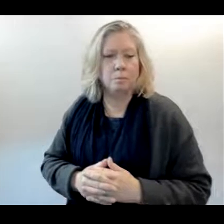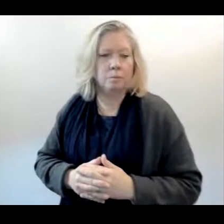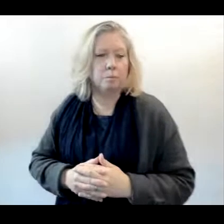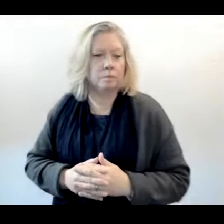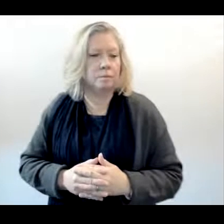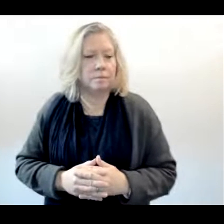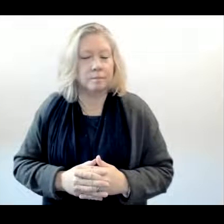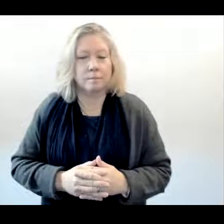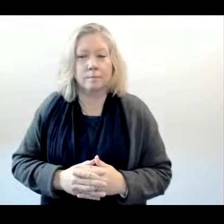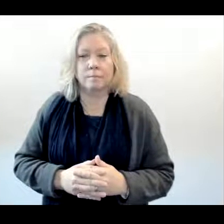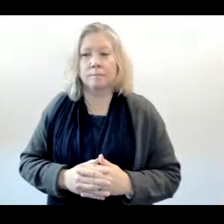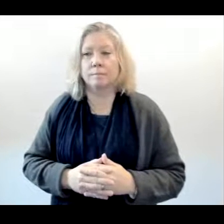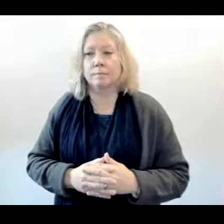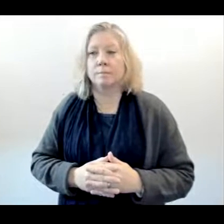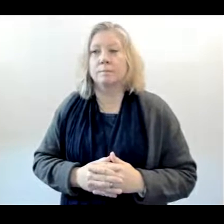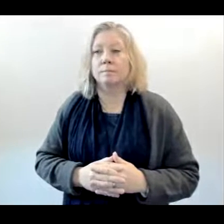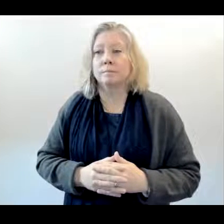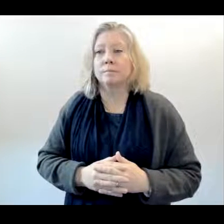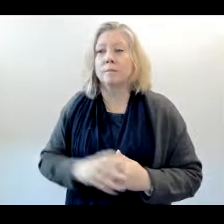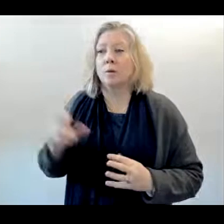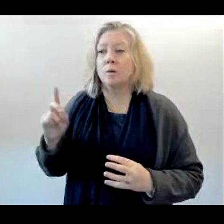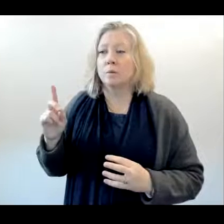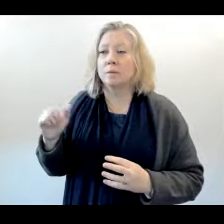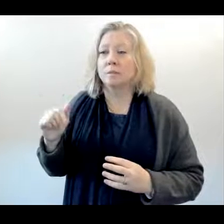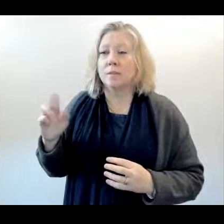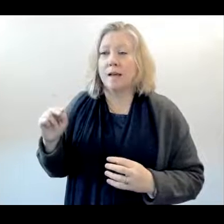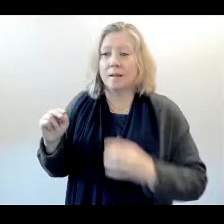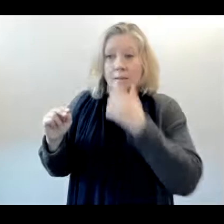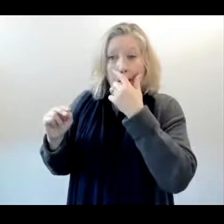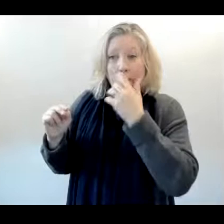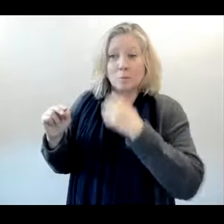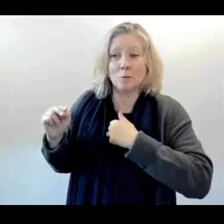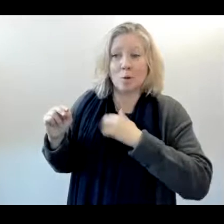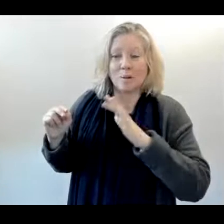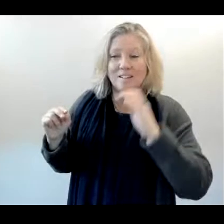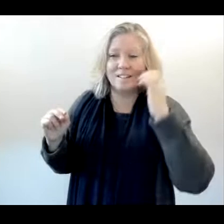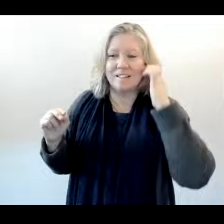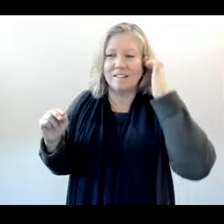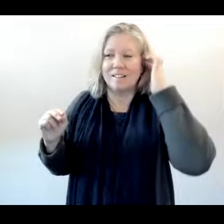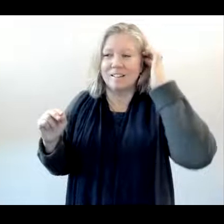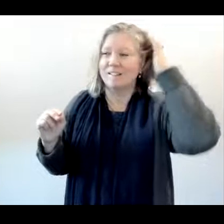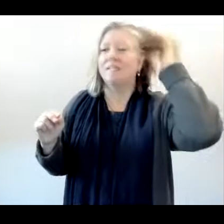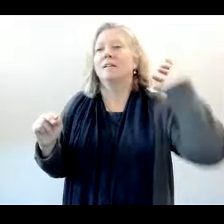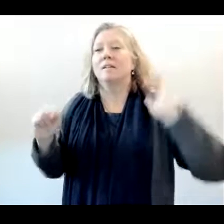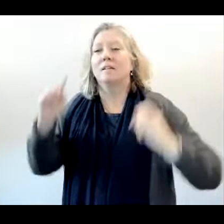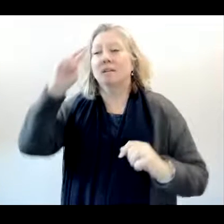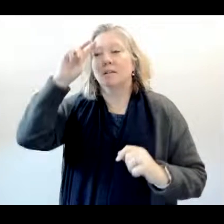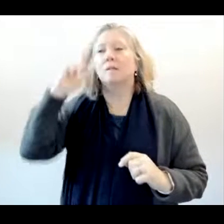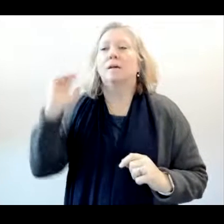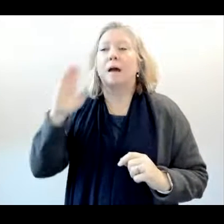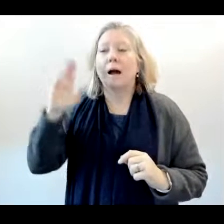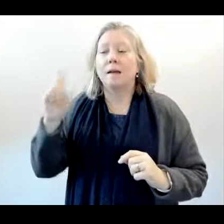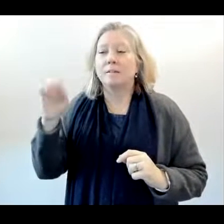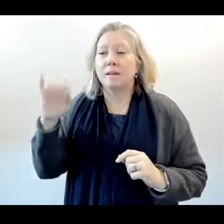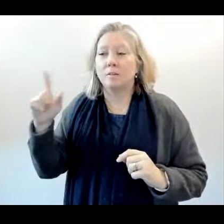Hi there. Next announcement. Yeah, go ahead, Daniel. Sorry. No worries. Hi there. This is Daniel Grant. I'm Executive